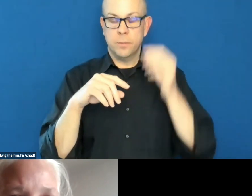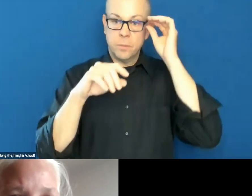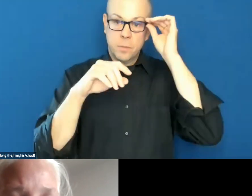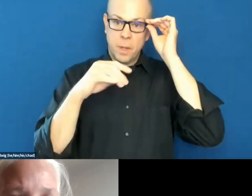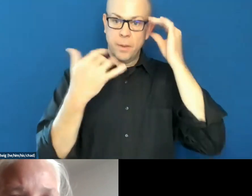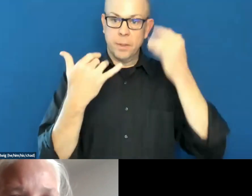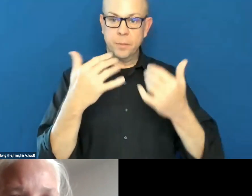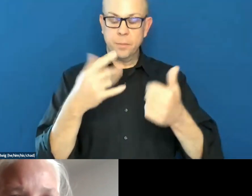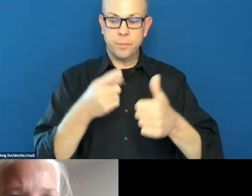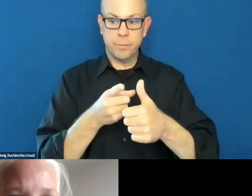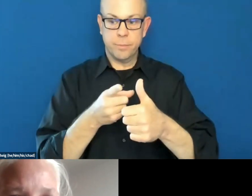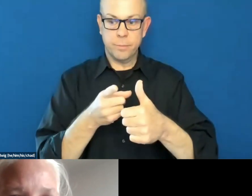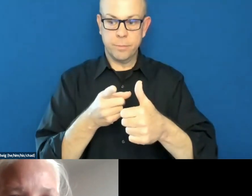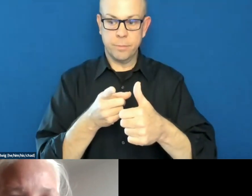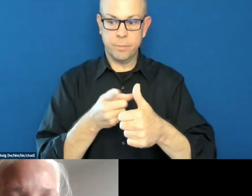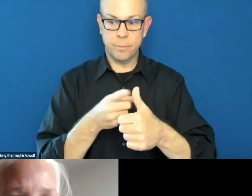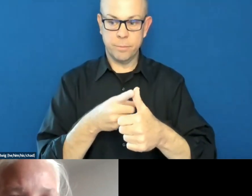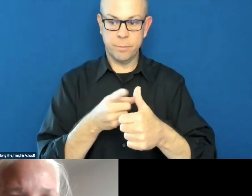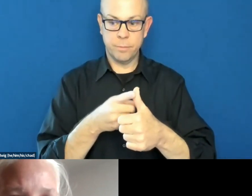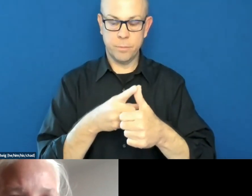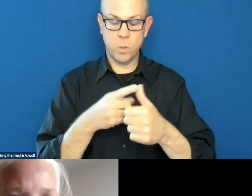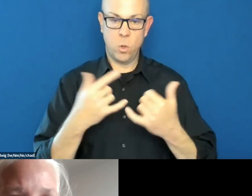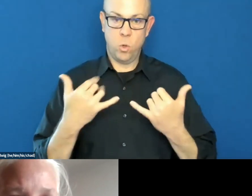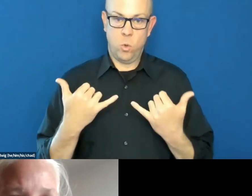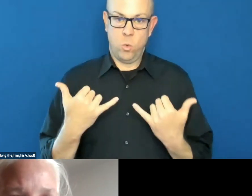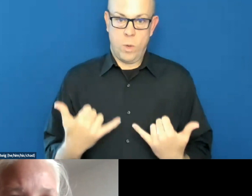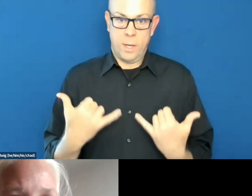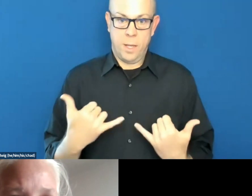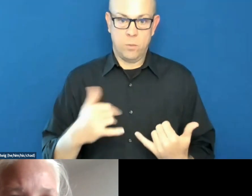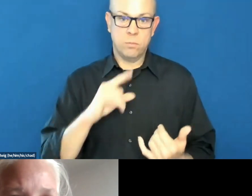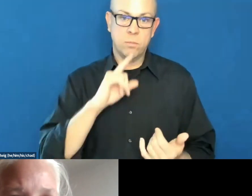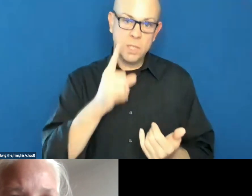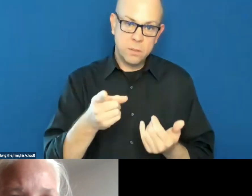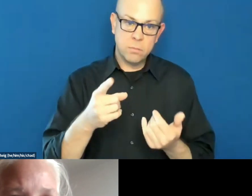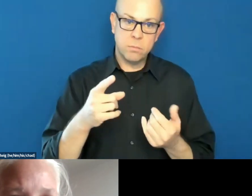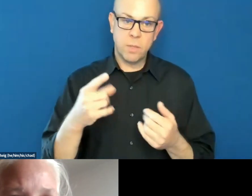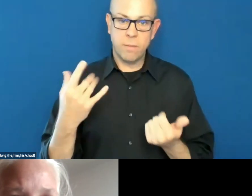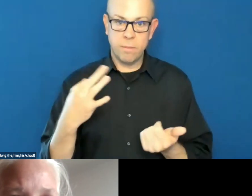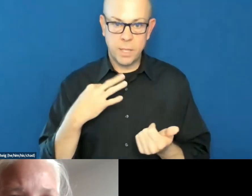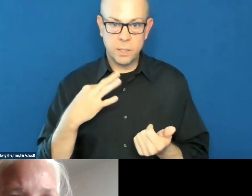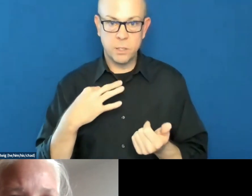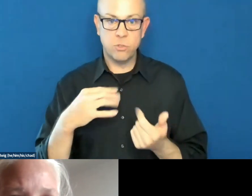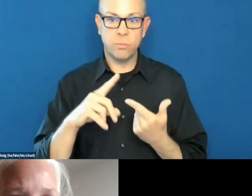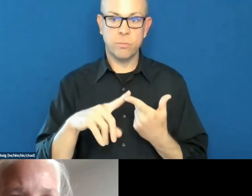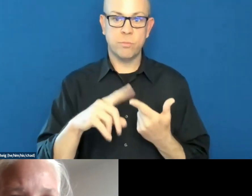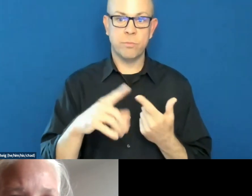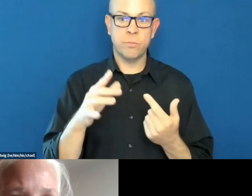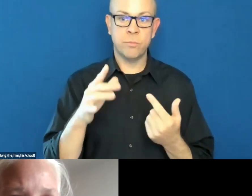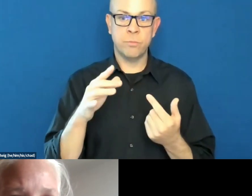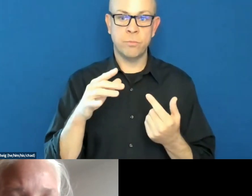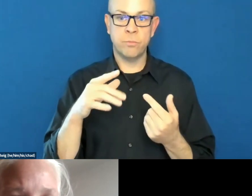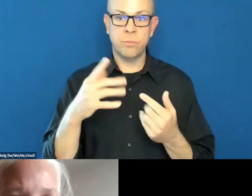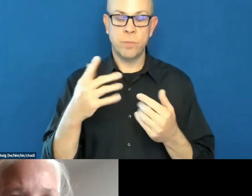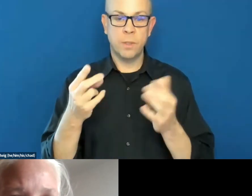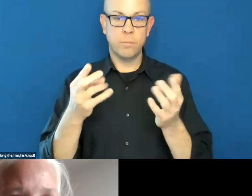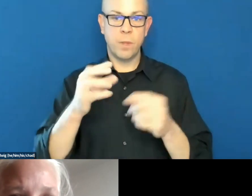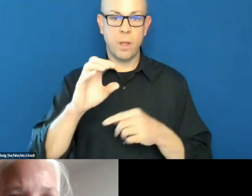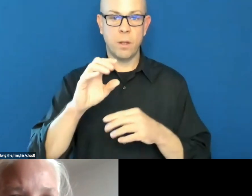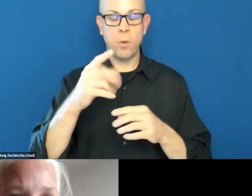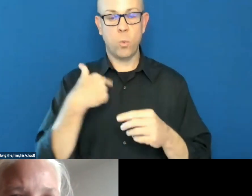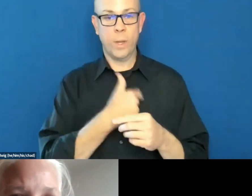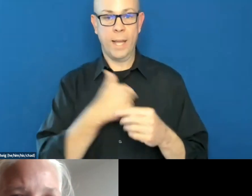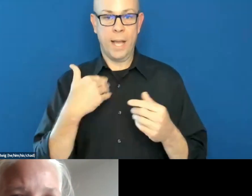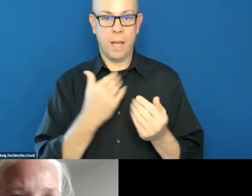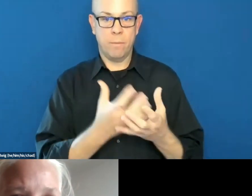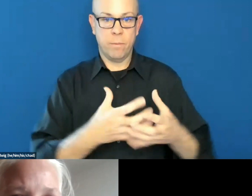as much as we can, and hopefully we'll be able to grow it. So currently, right now, we need